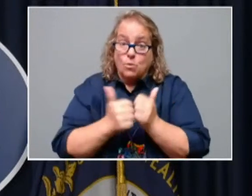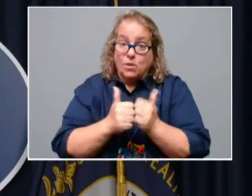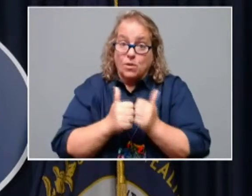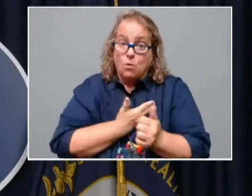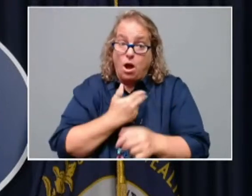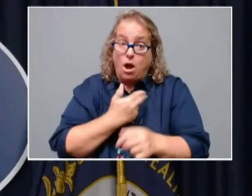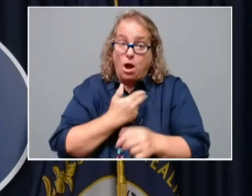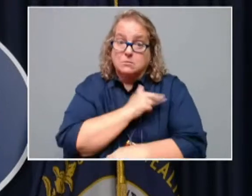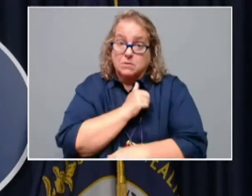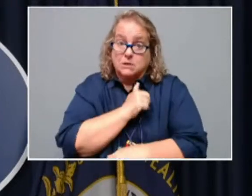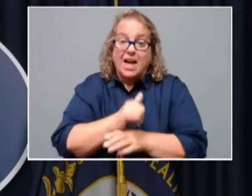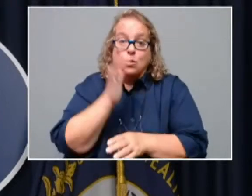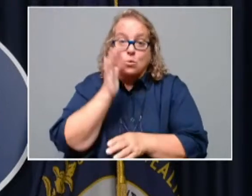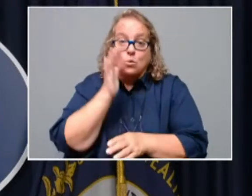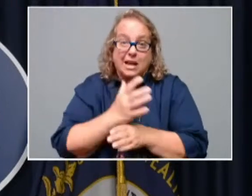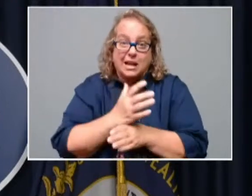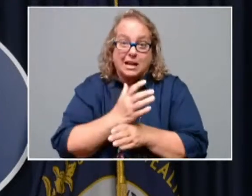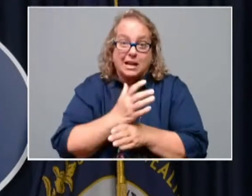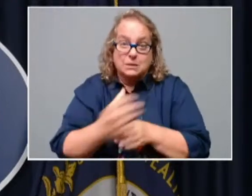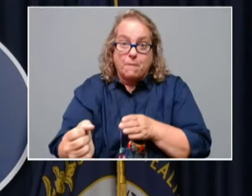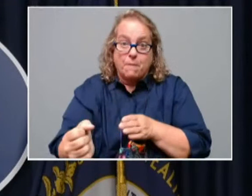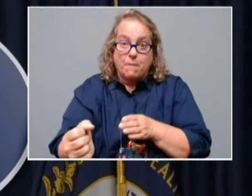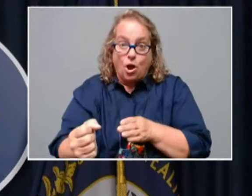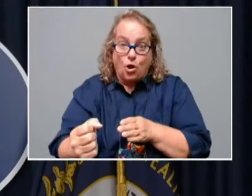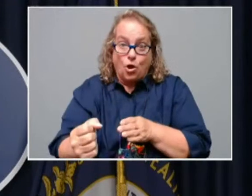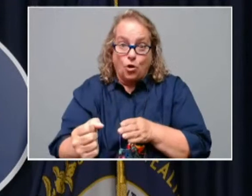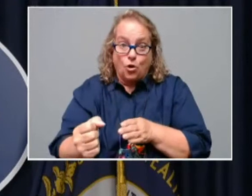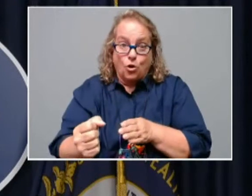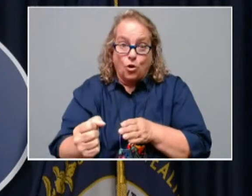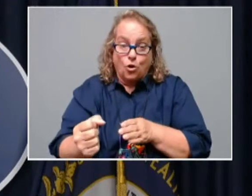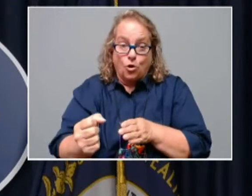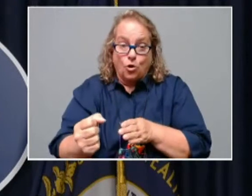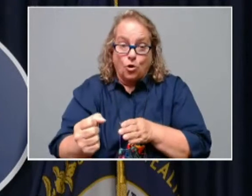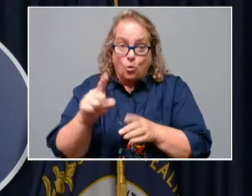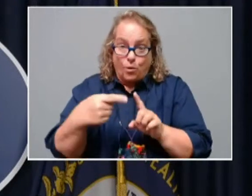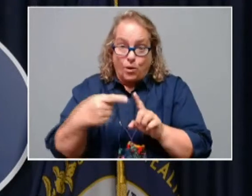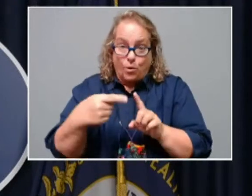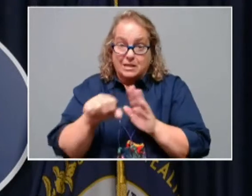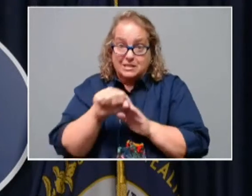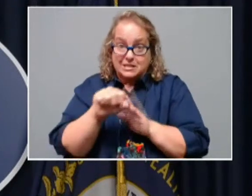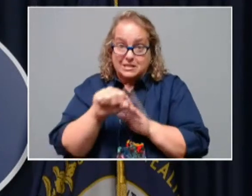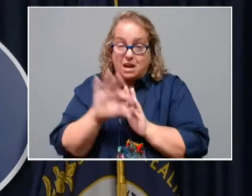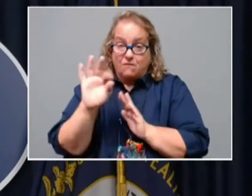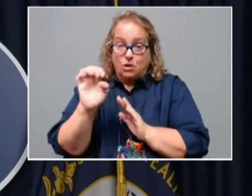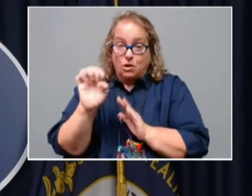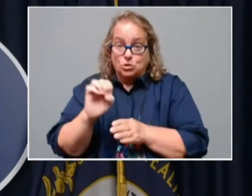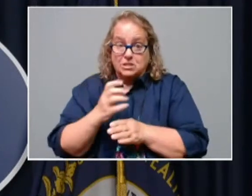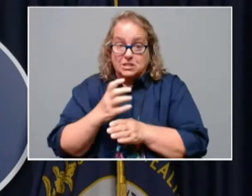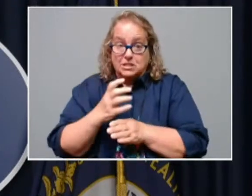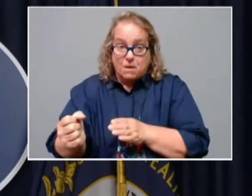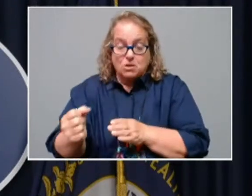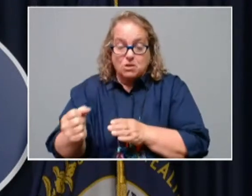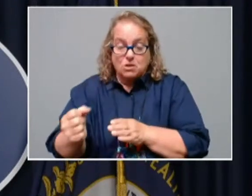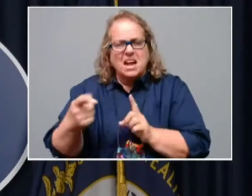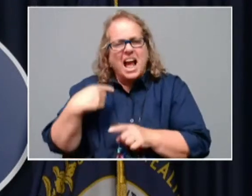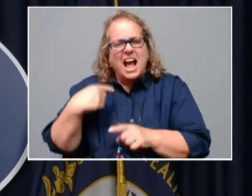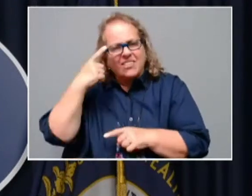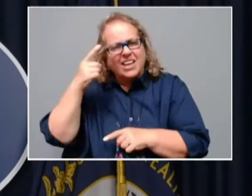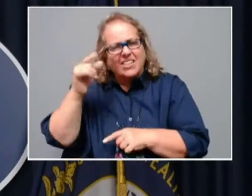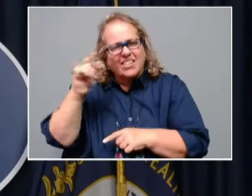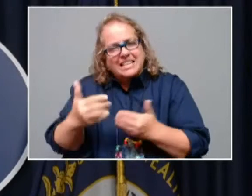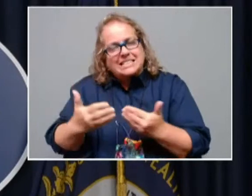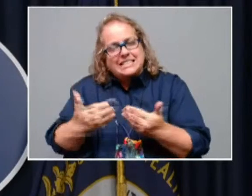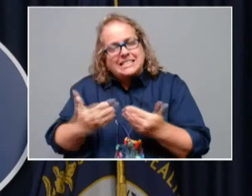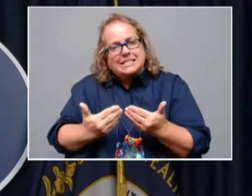expire when the state of emergency expires. So I think in the very